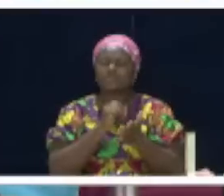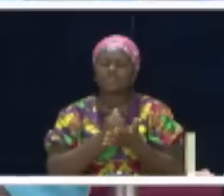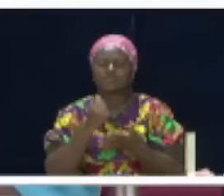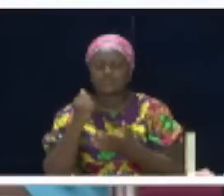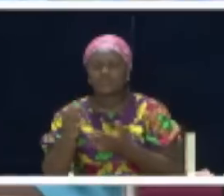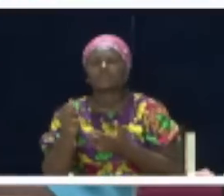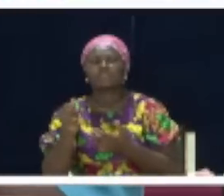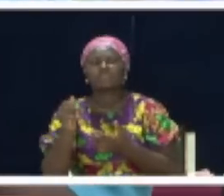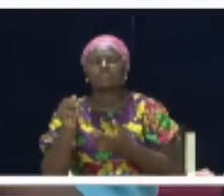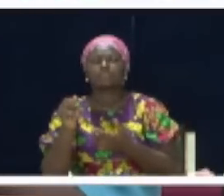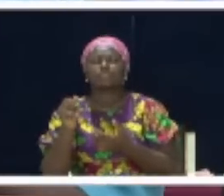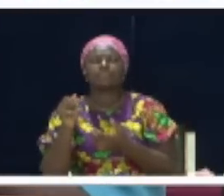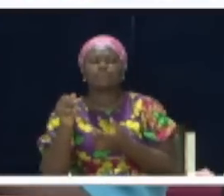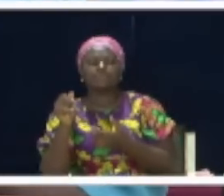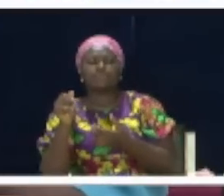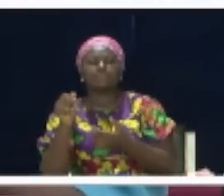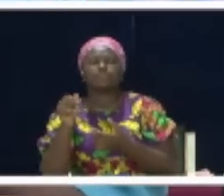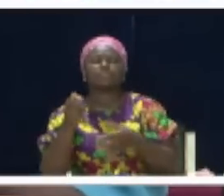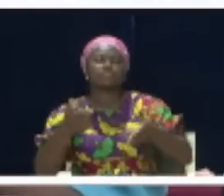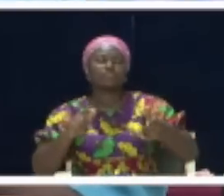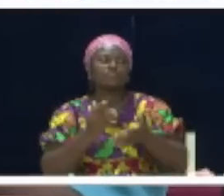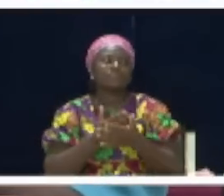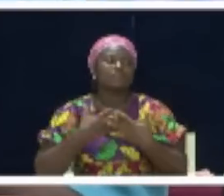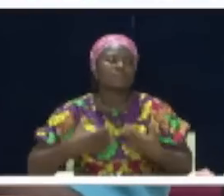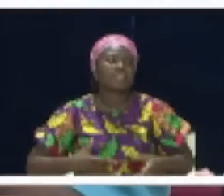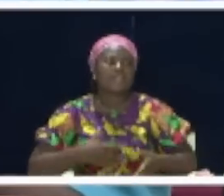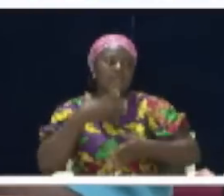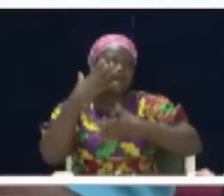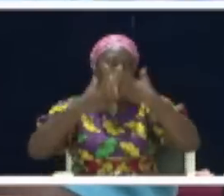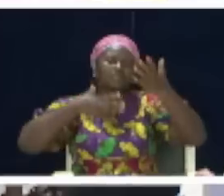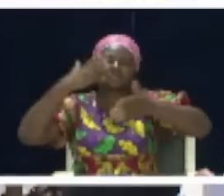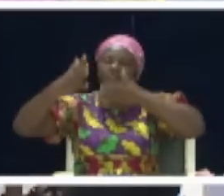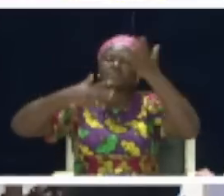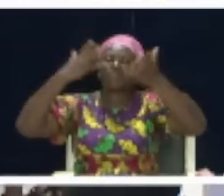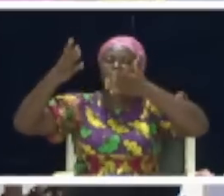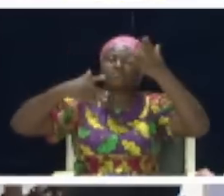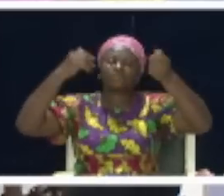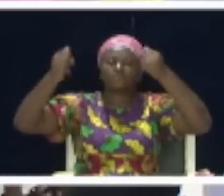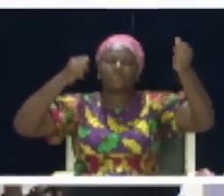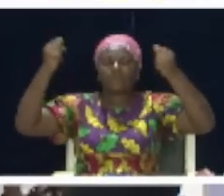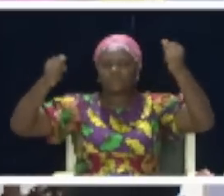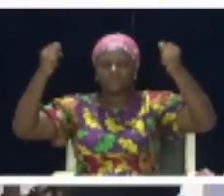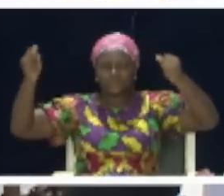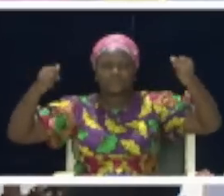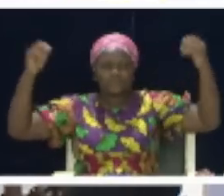Amen. Well, let someone shout hallelujah.